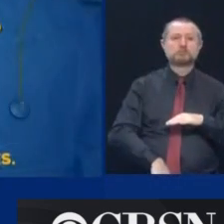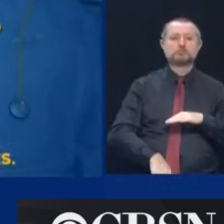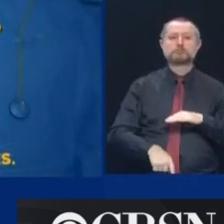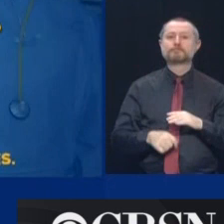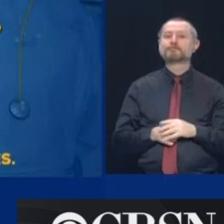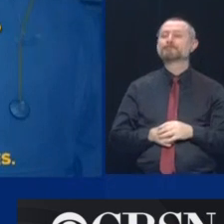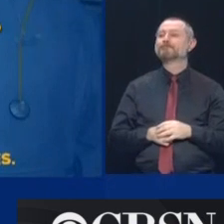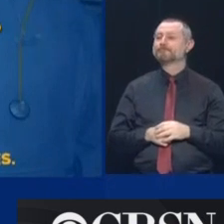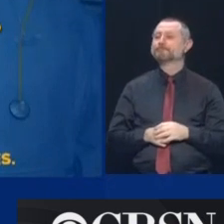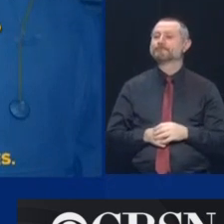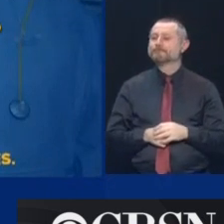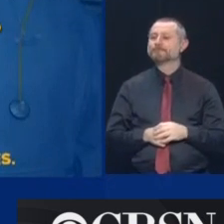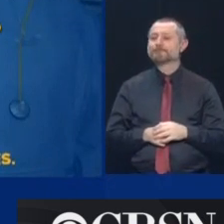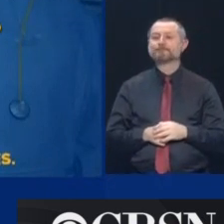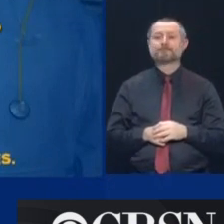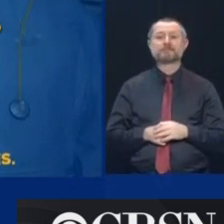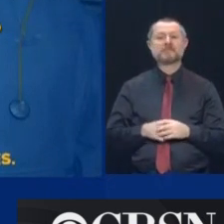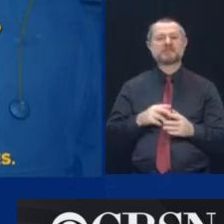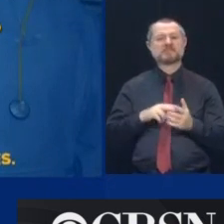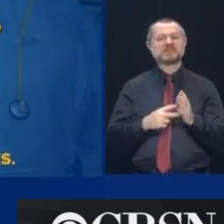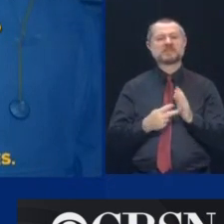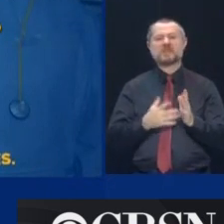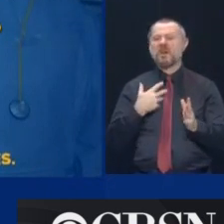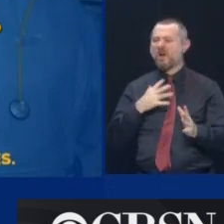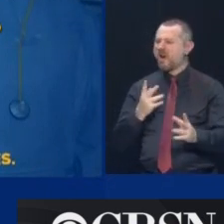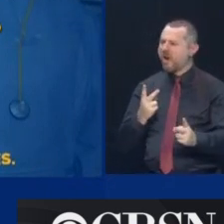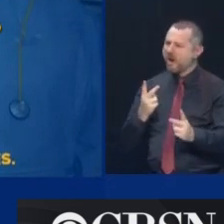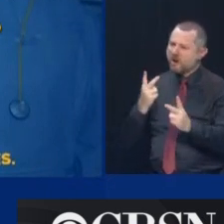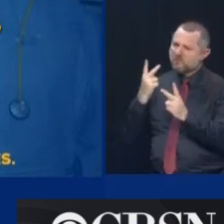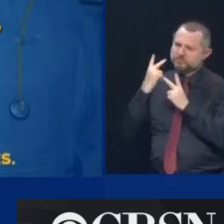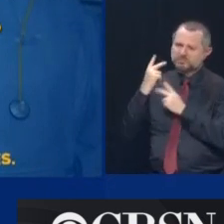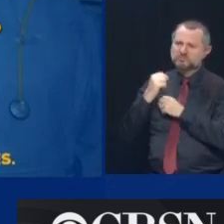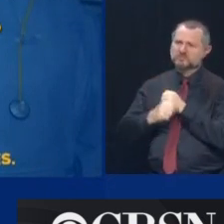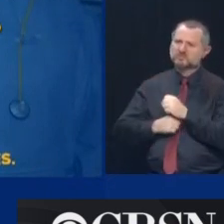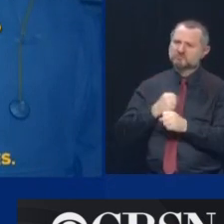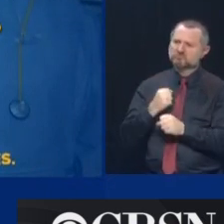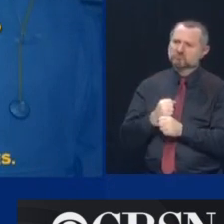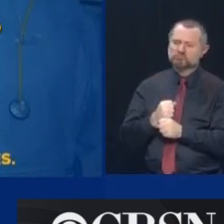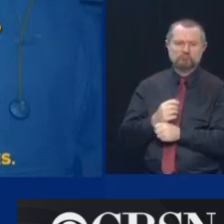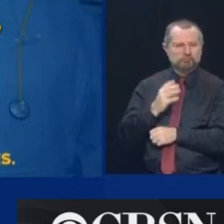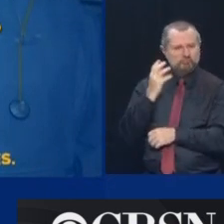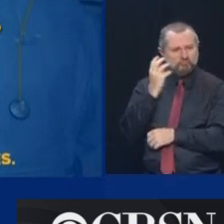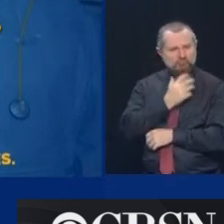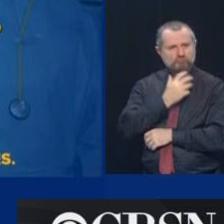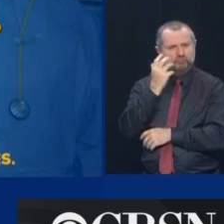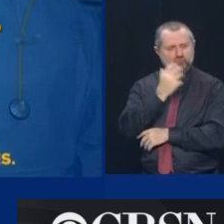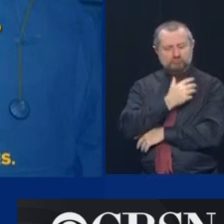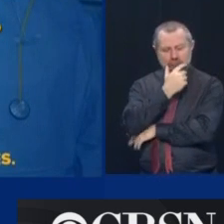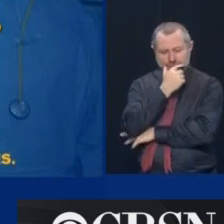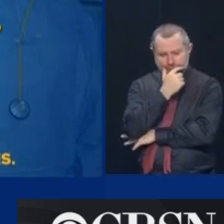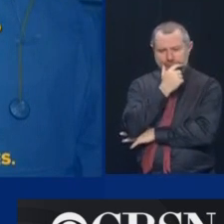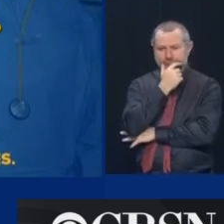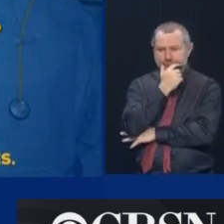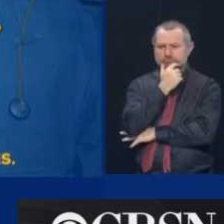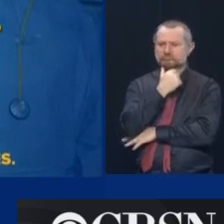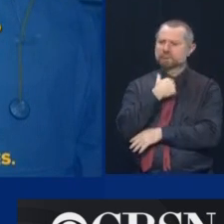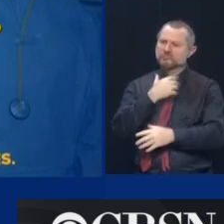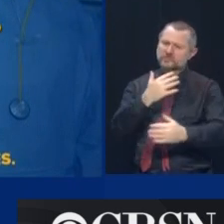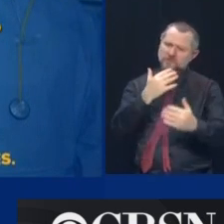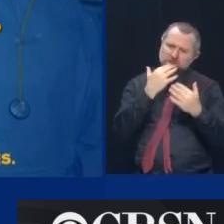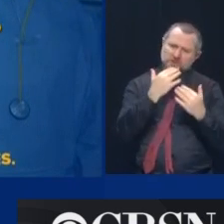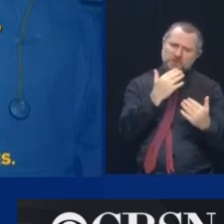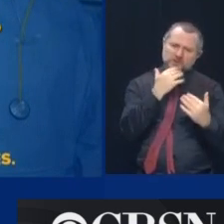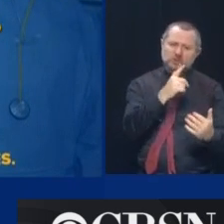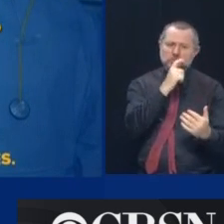This one is more symbolic because this year we're giving thanks